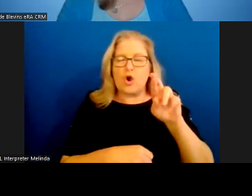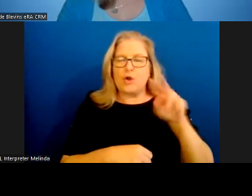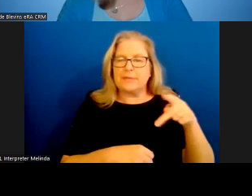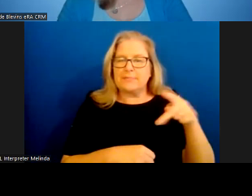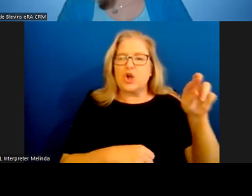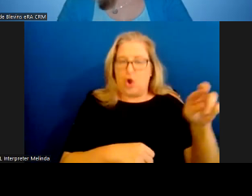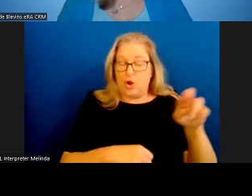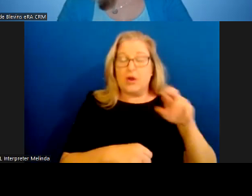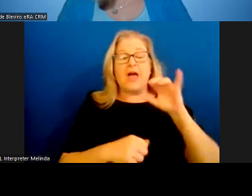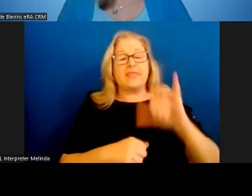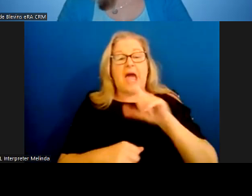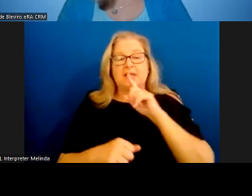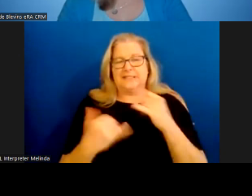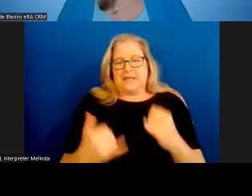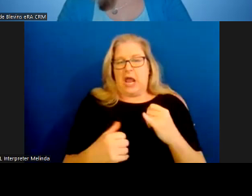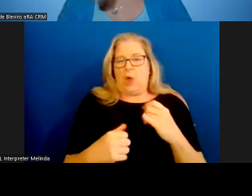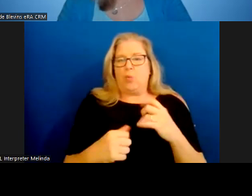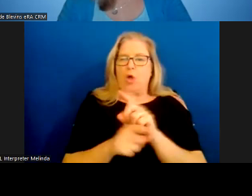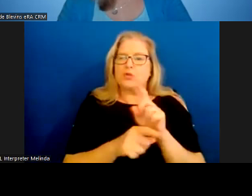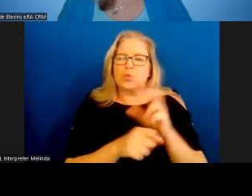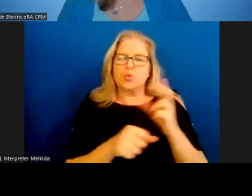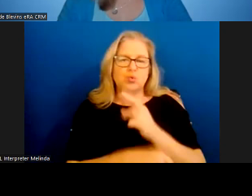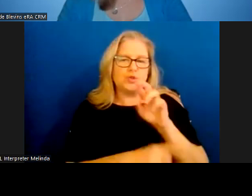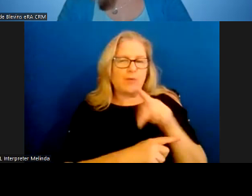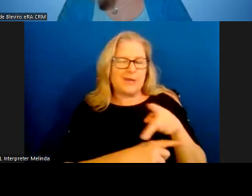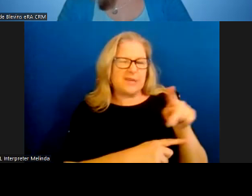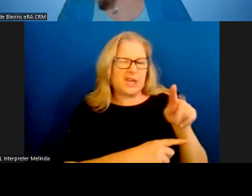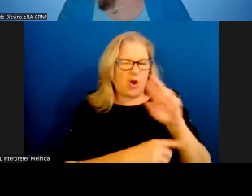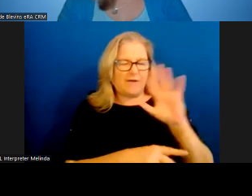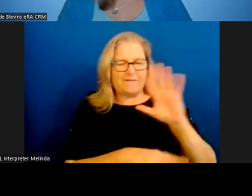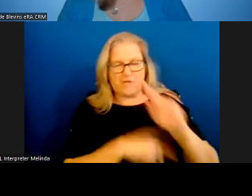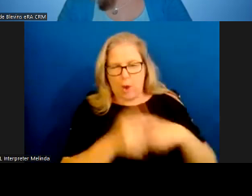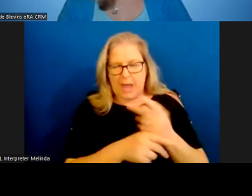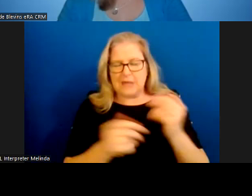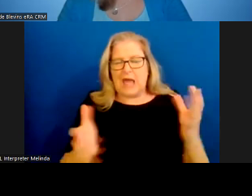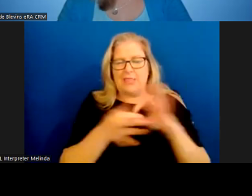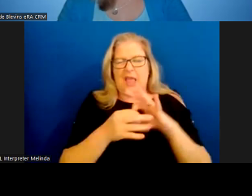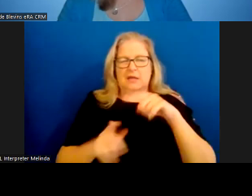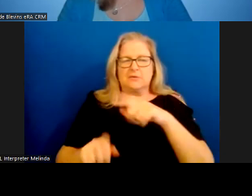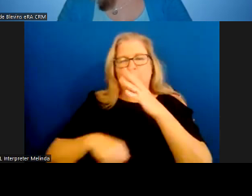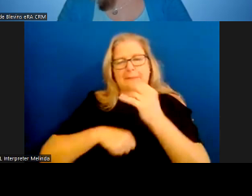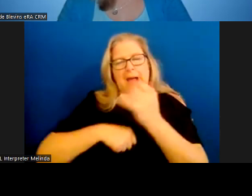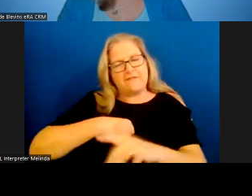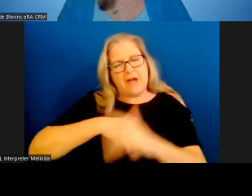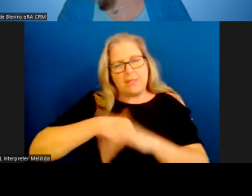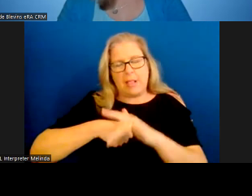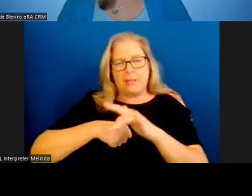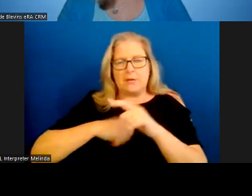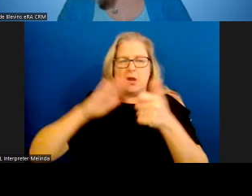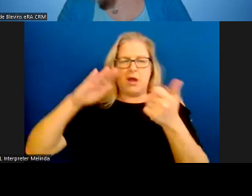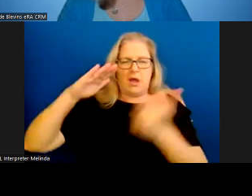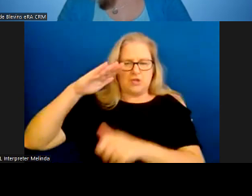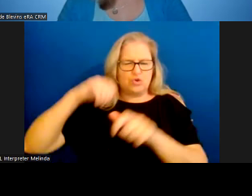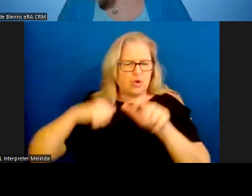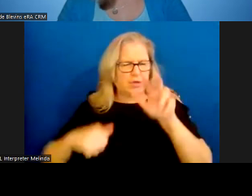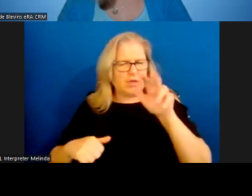progress reports are now also use the RPPR format, and the link is going to be available for this under the three